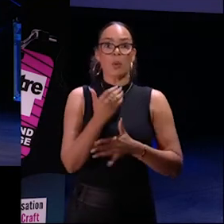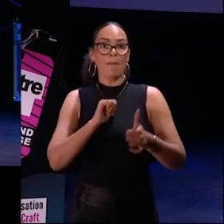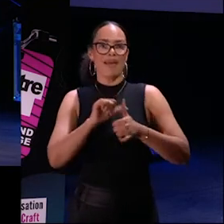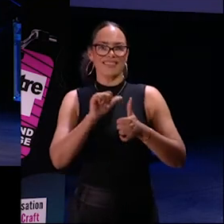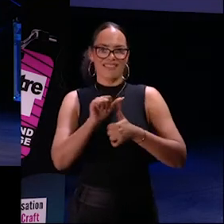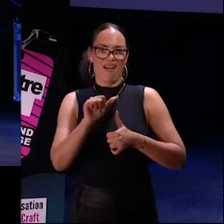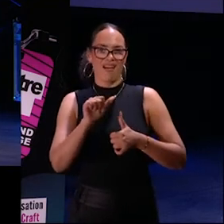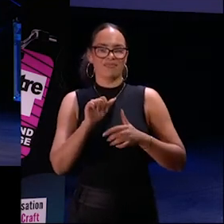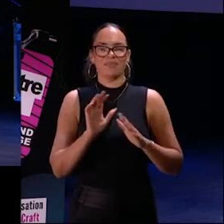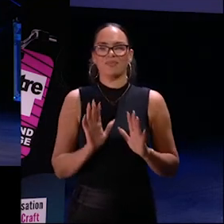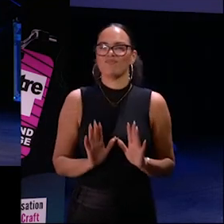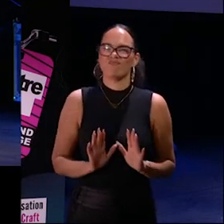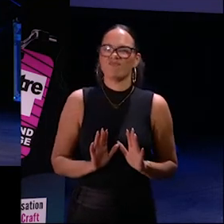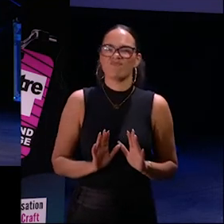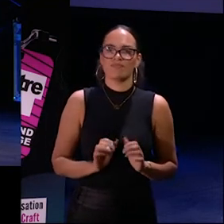world at the moment.